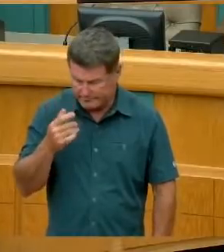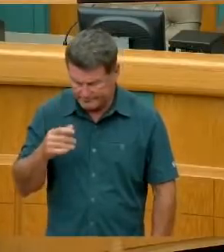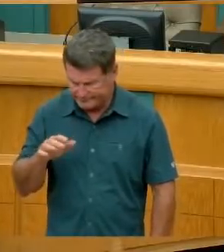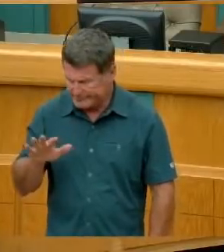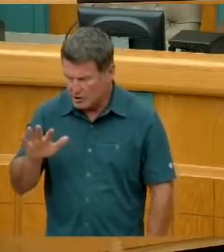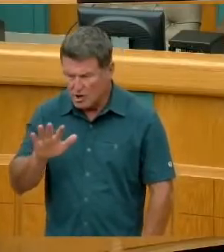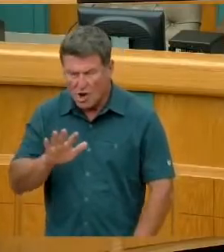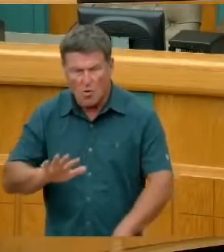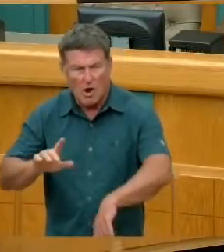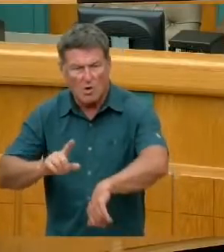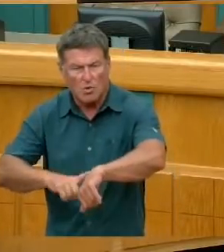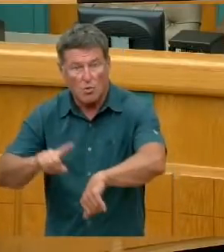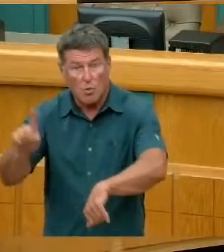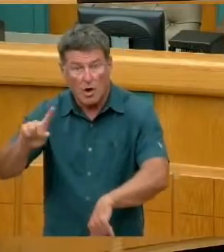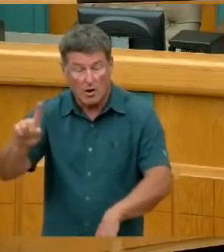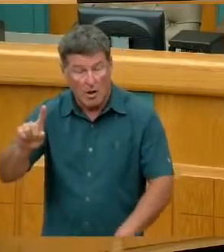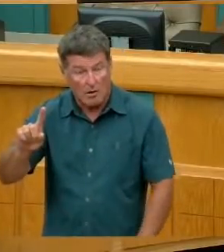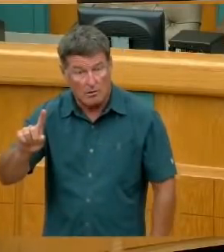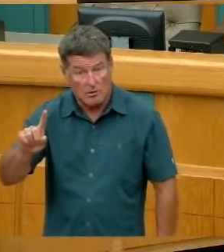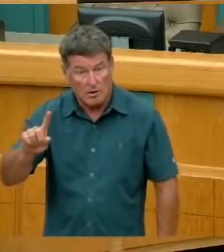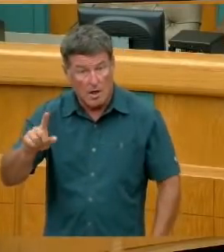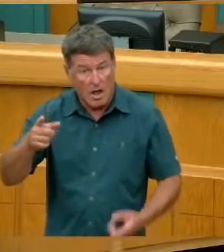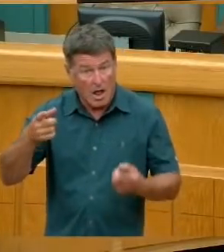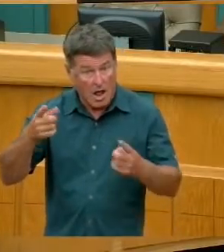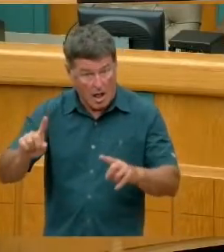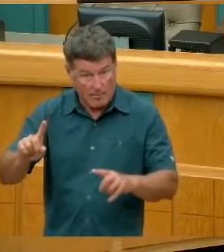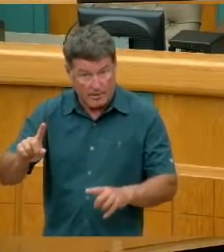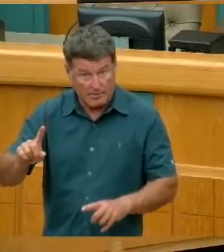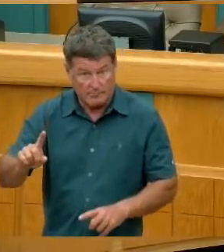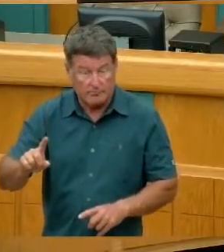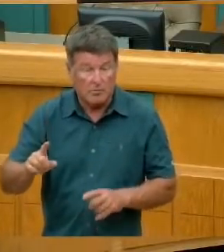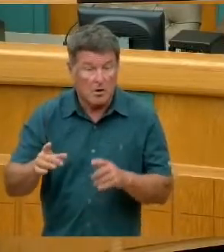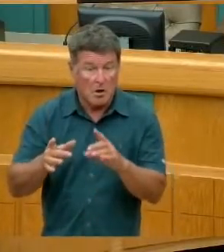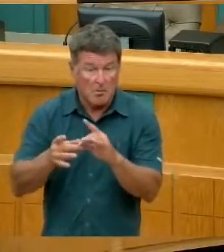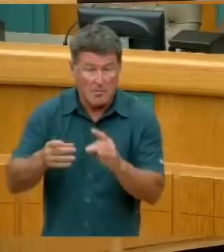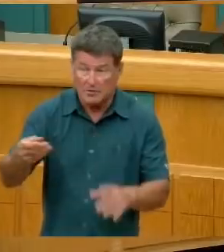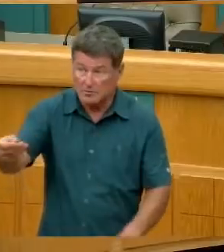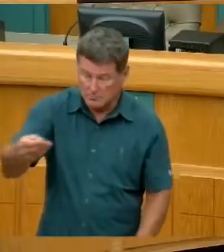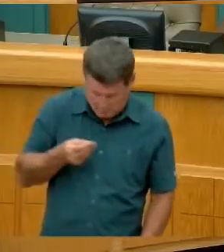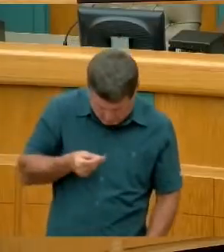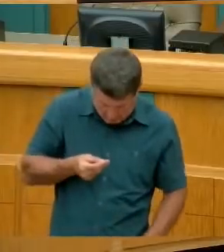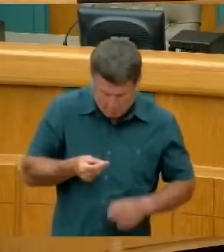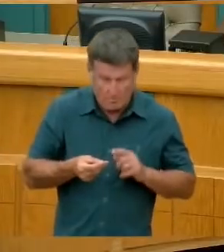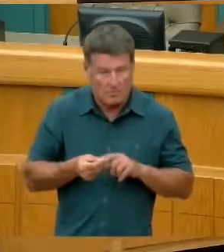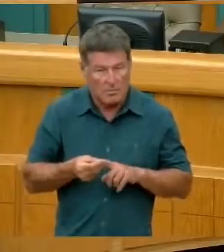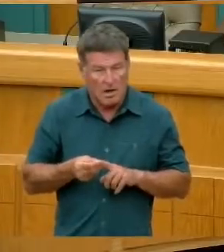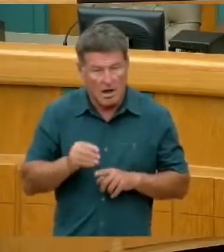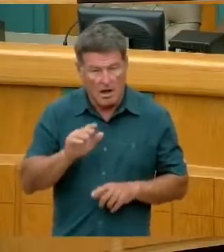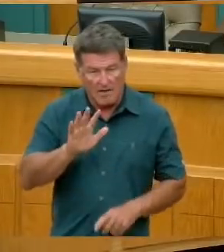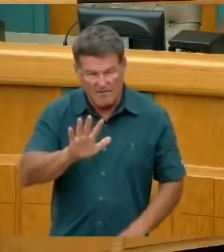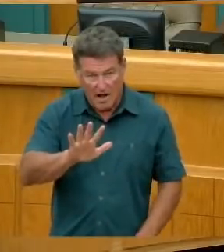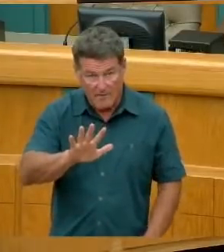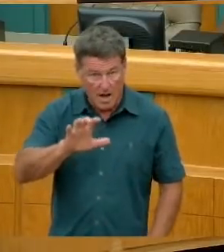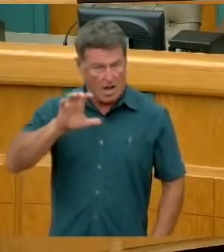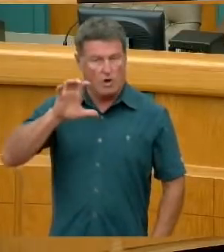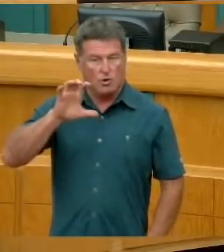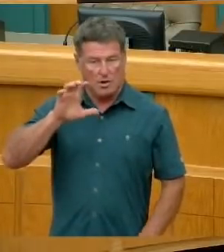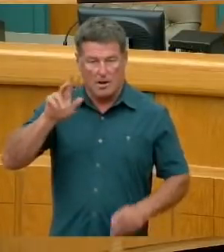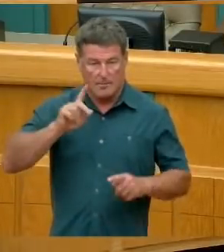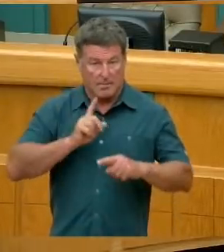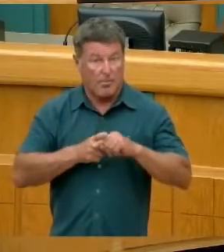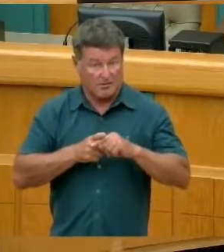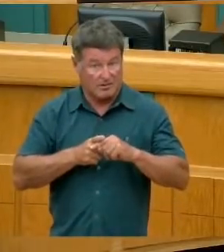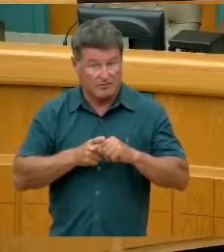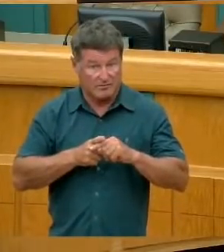afternoon, I guess closer to about the 1 o'clock hour, I received word that we had about 500